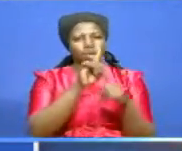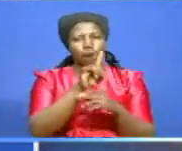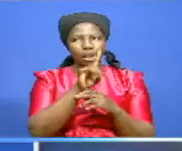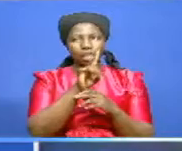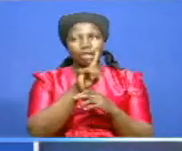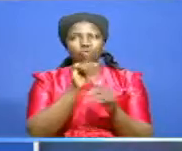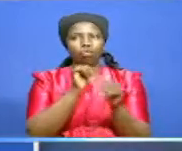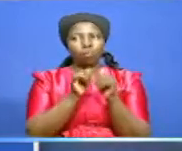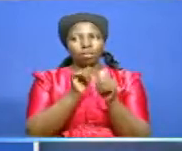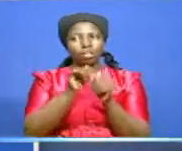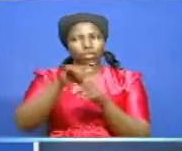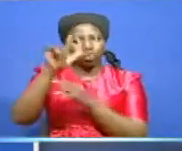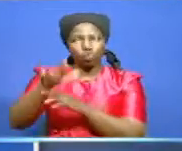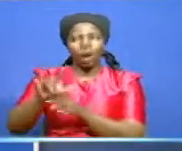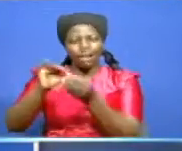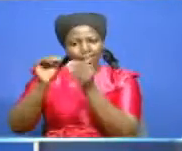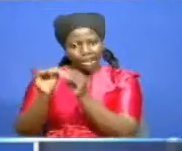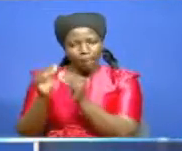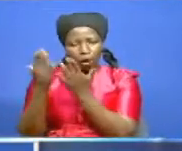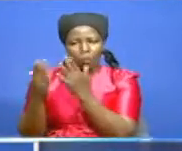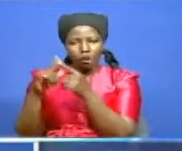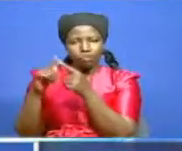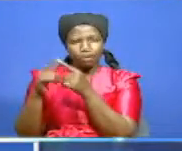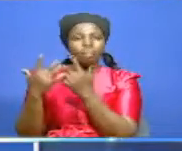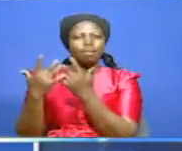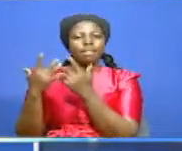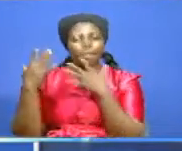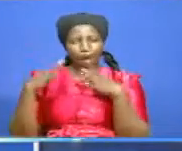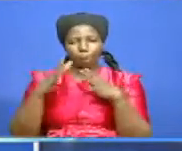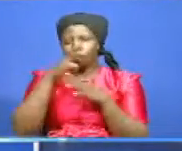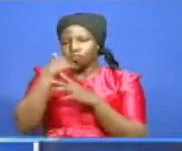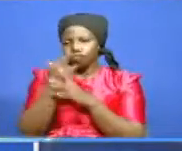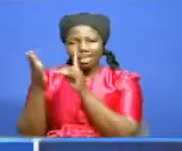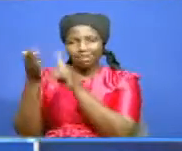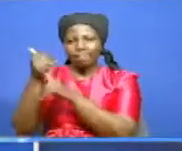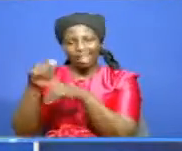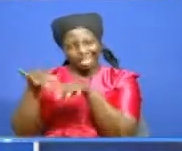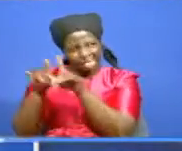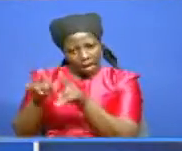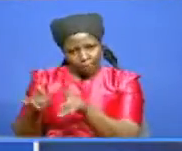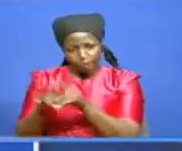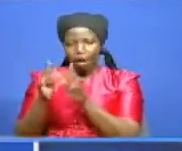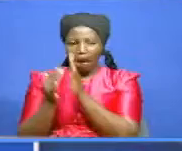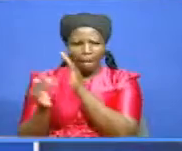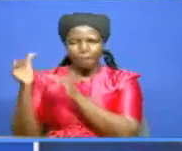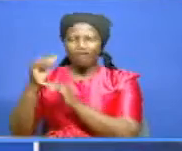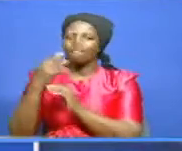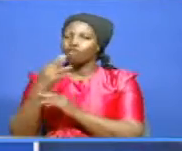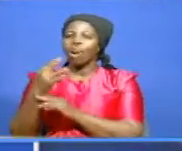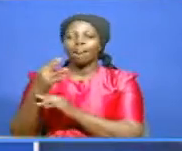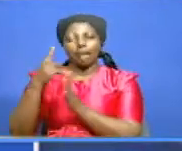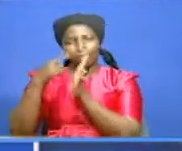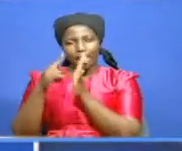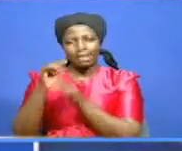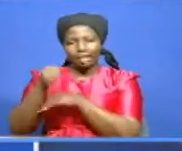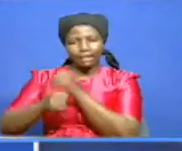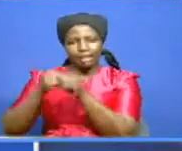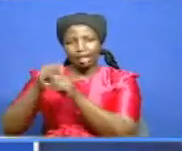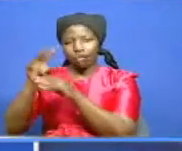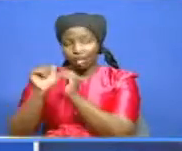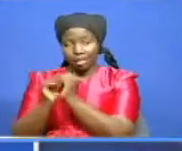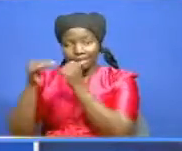which is lower number compared to the number of candidates who managed to score above 400 marks in 2018